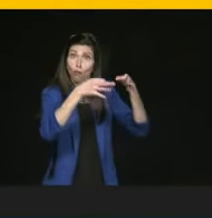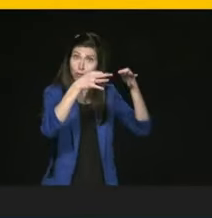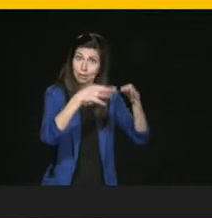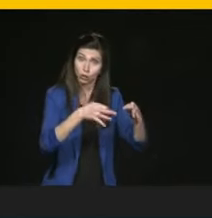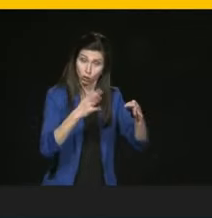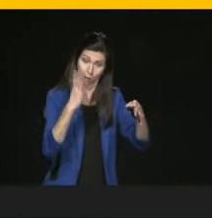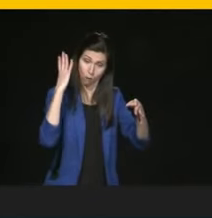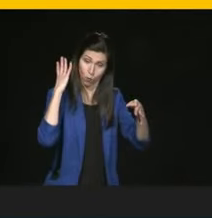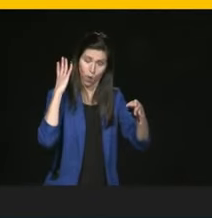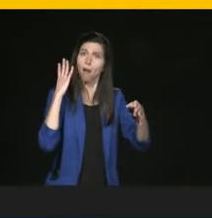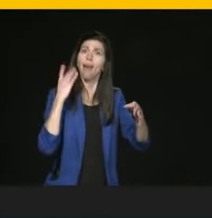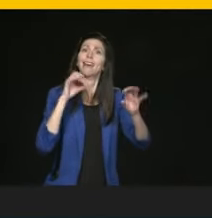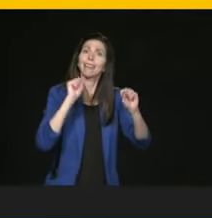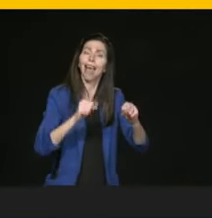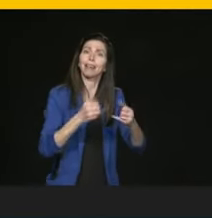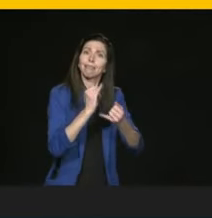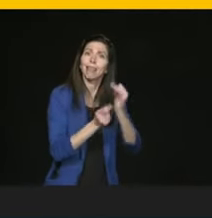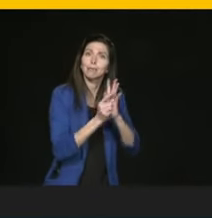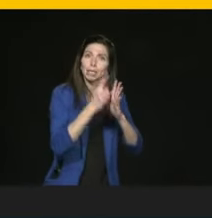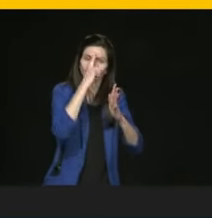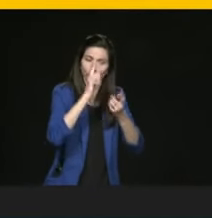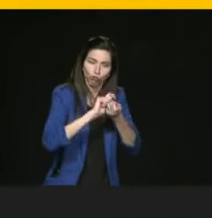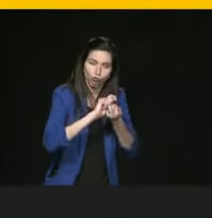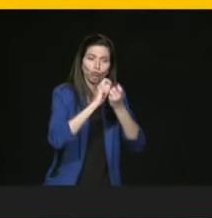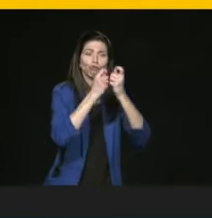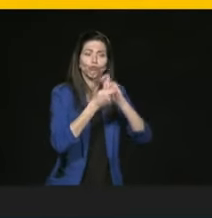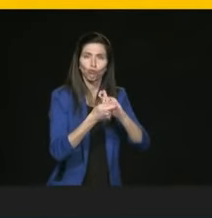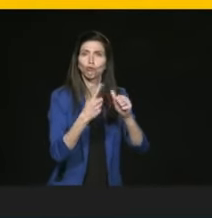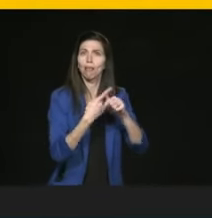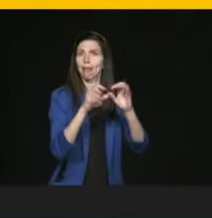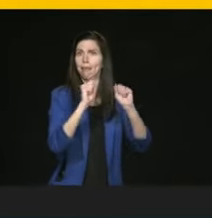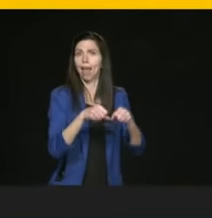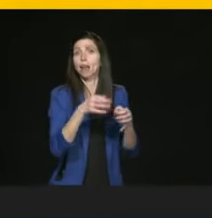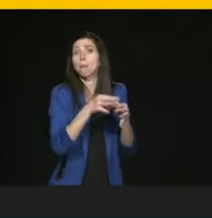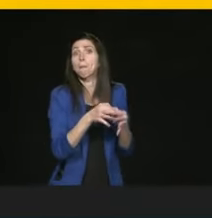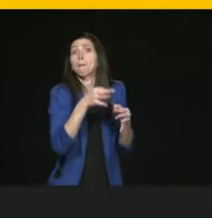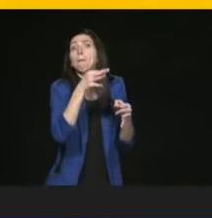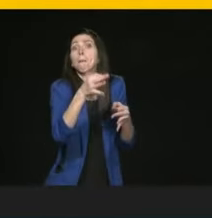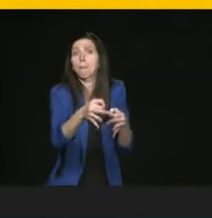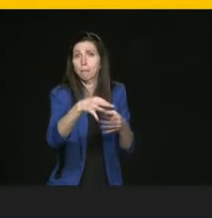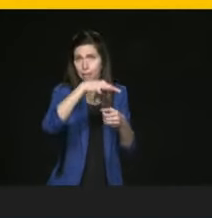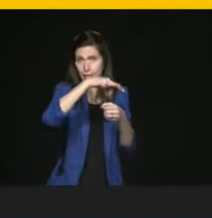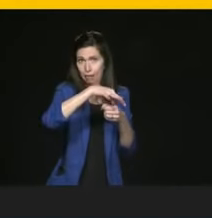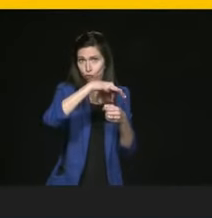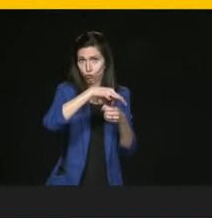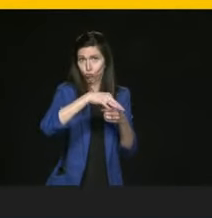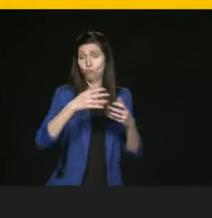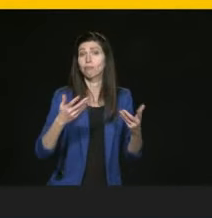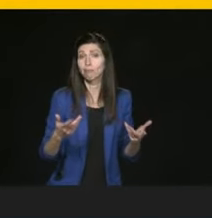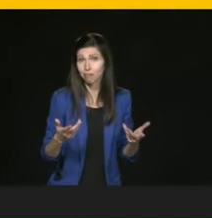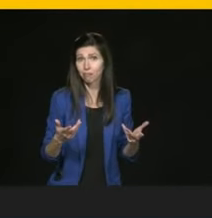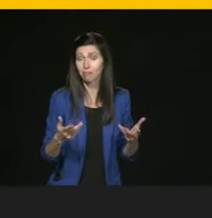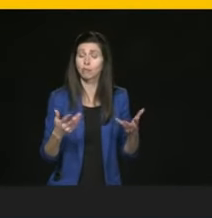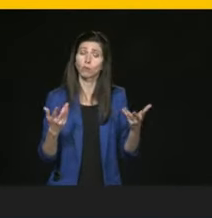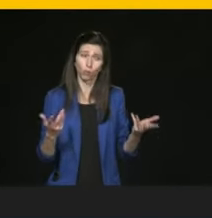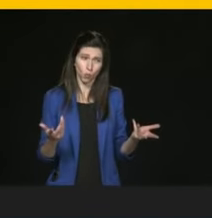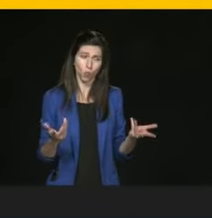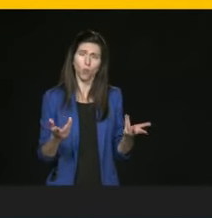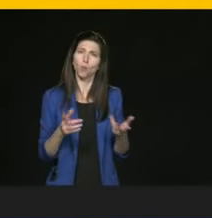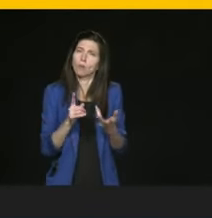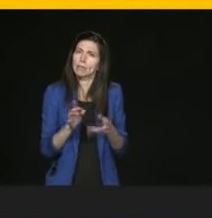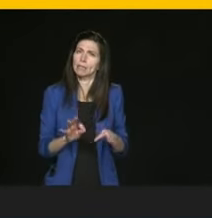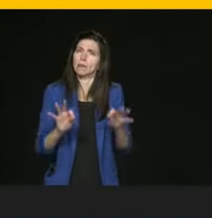be considered valid and therefore ensure the continuity of governance. I would not say there was a governance gap